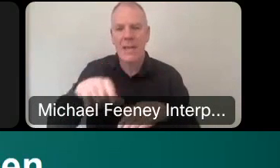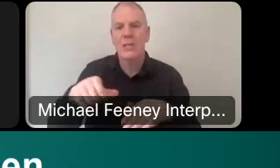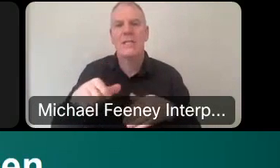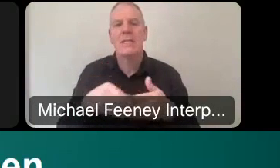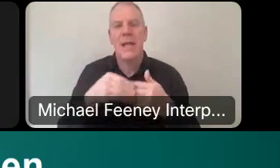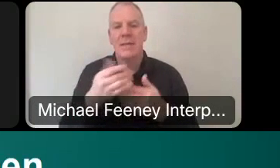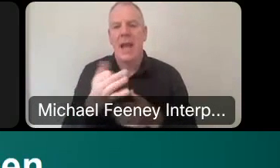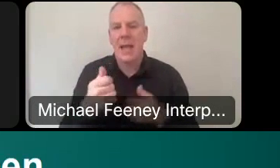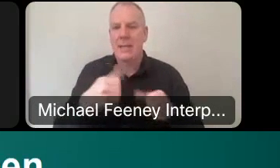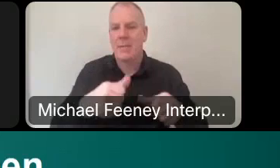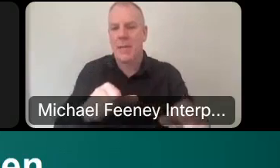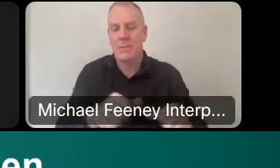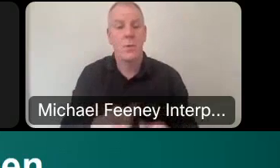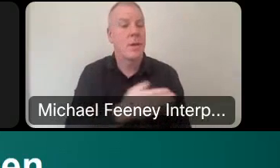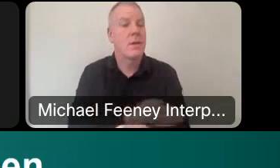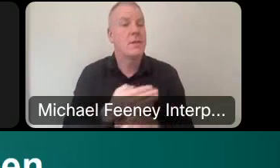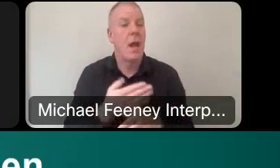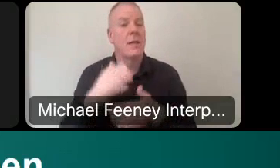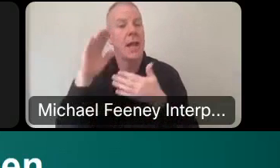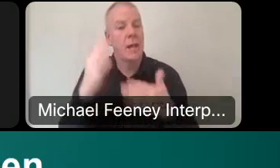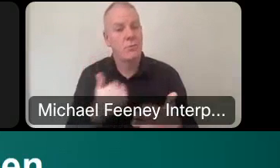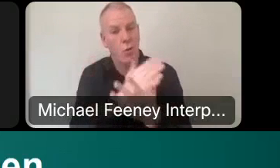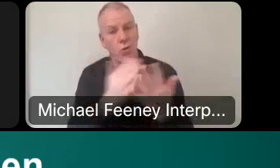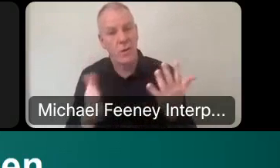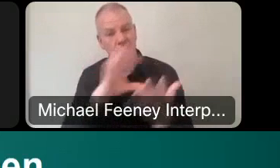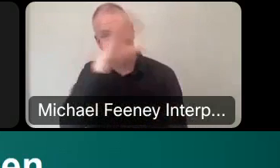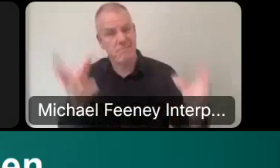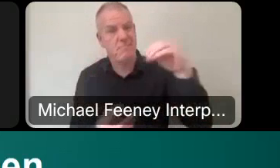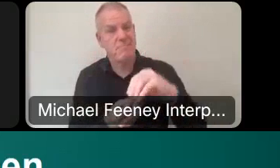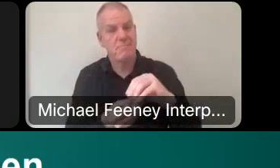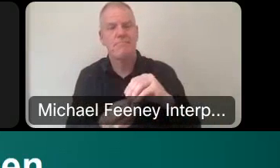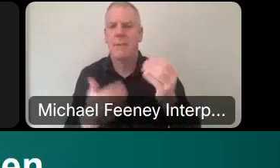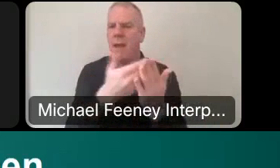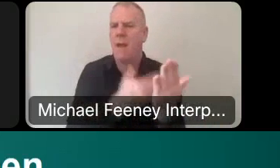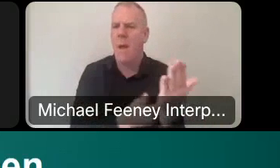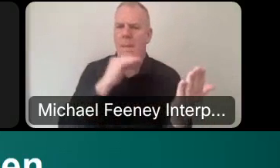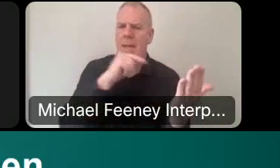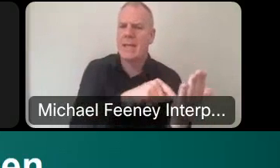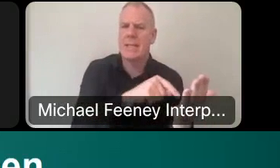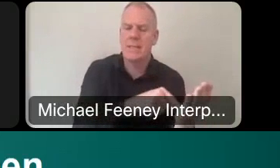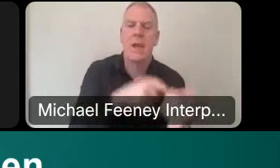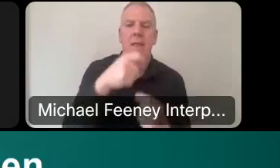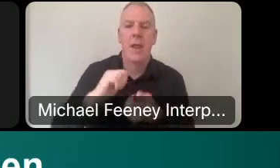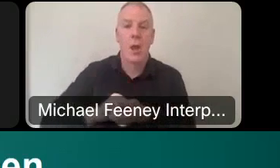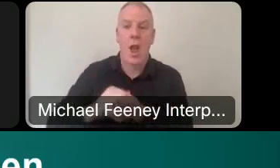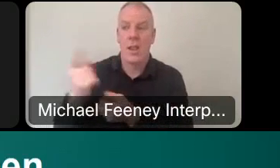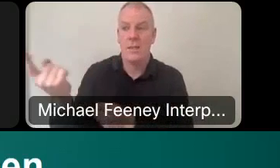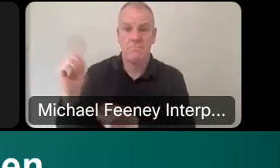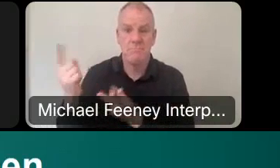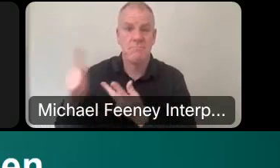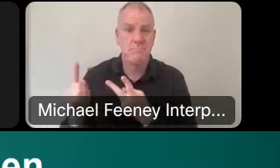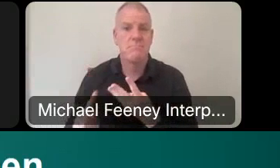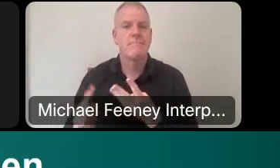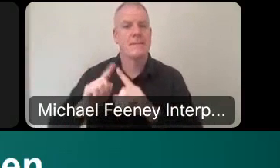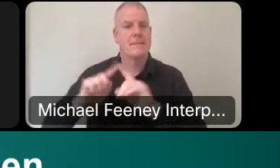going to start off with giving you an introduction and oversight of the legislation, and then my colleagues will go into